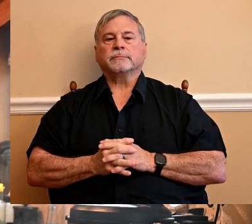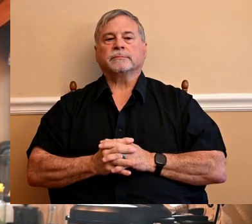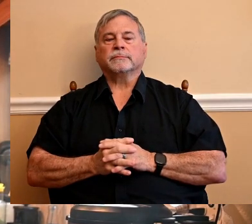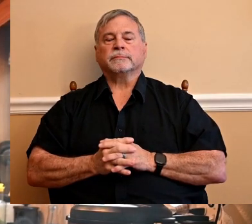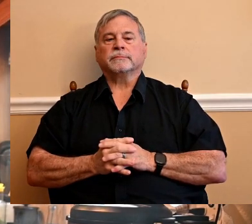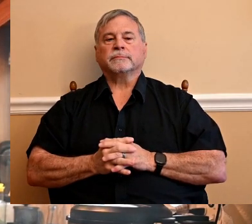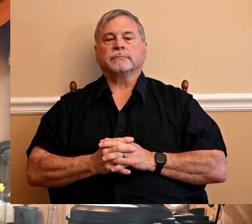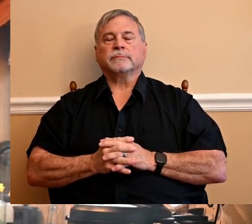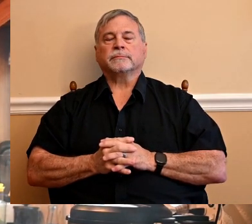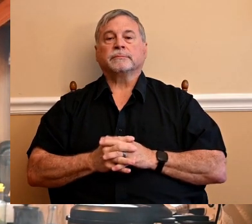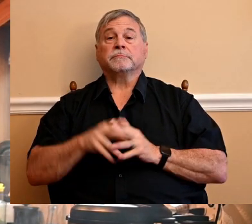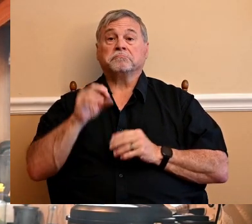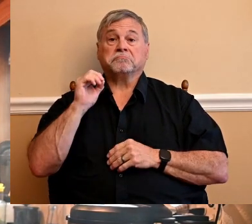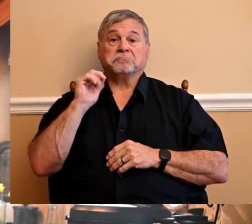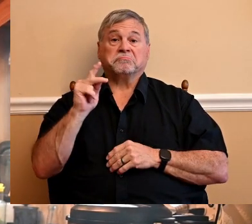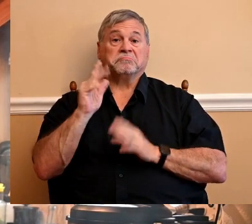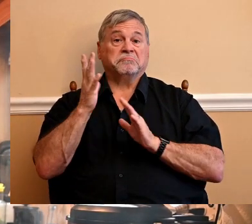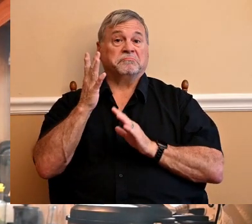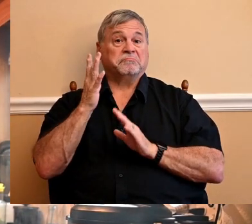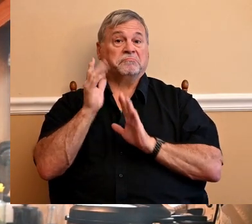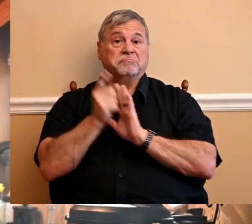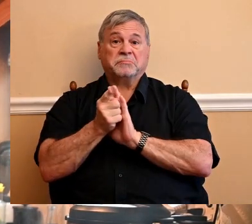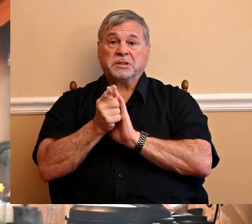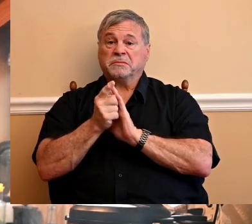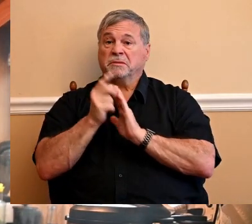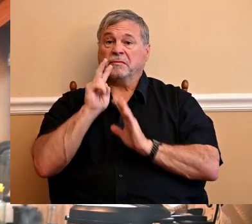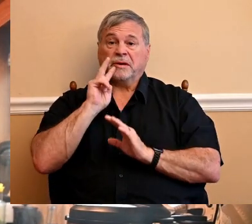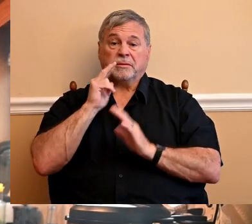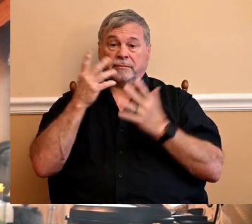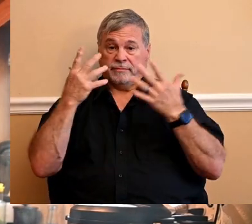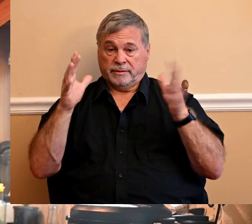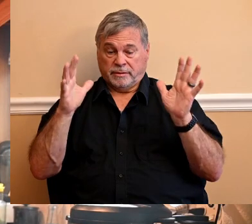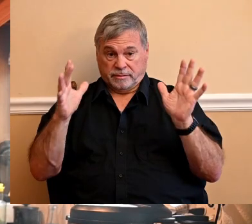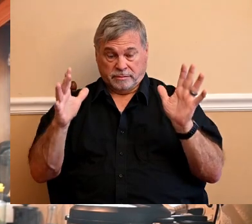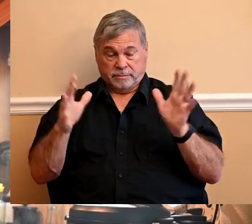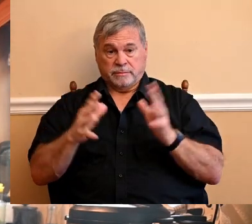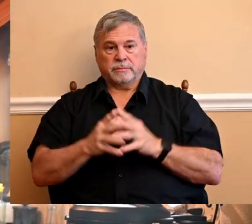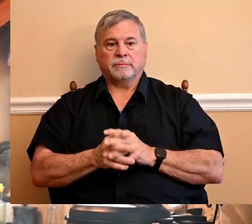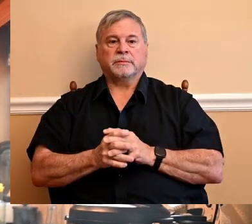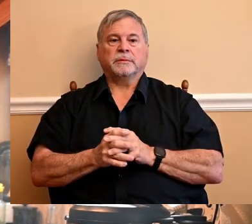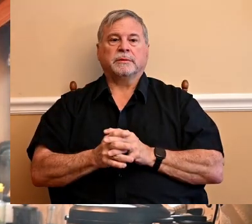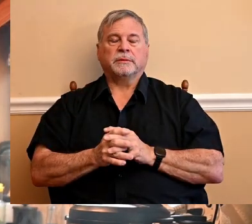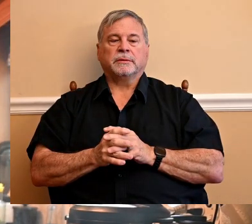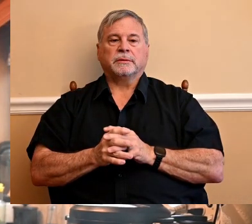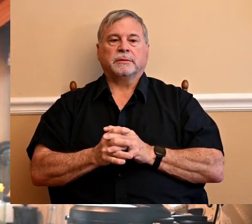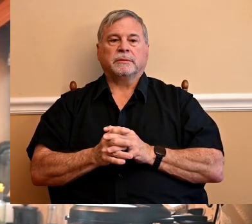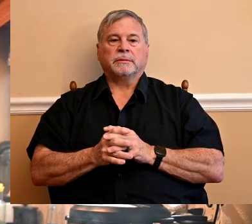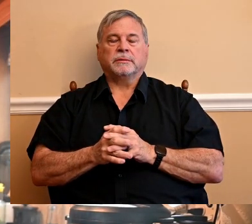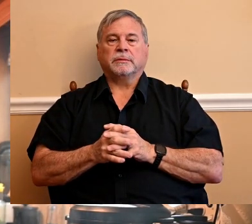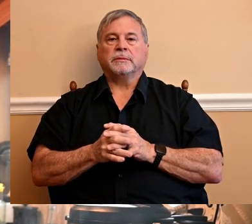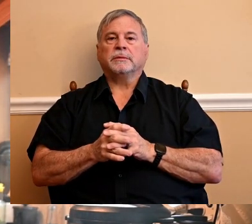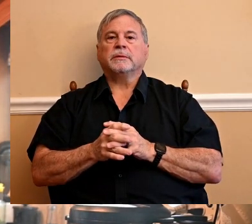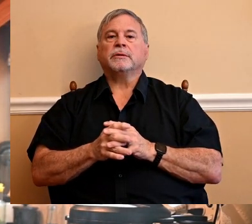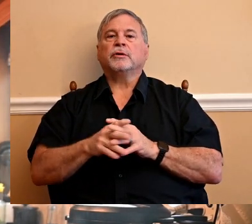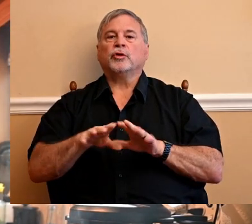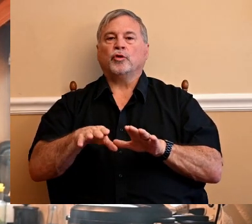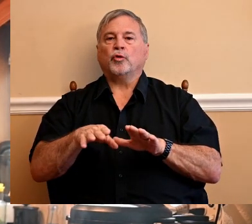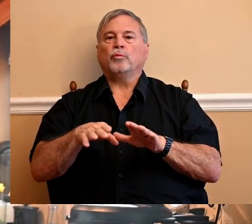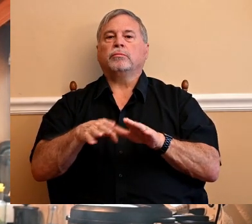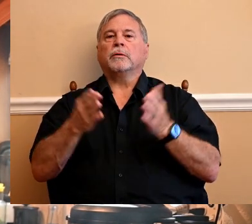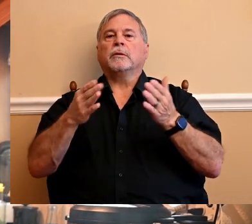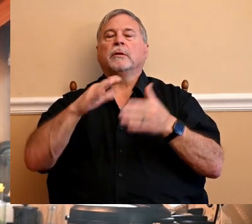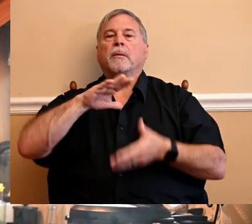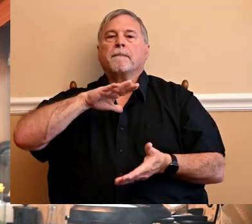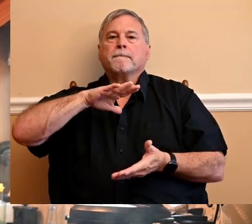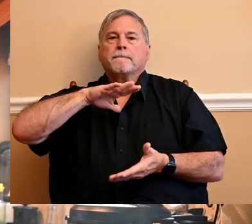Okay, 5 minutes on the vegetables is done. And you let the thing depressurize, or again